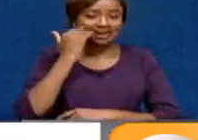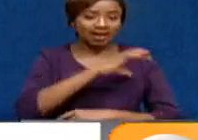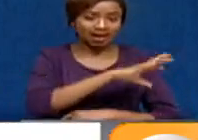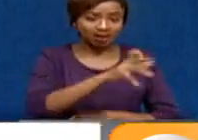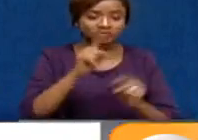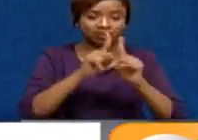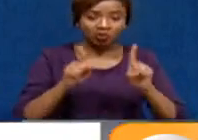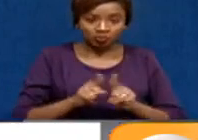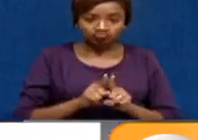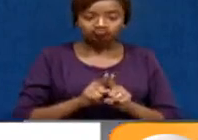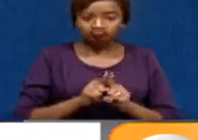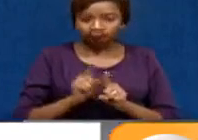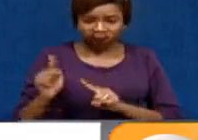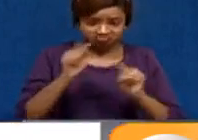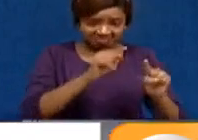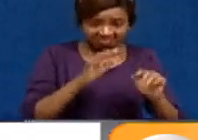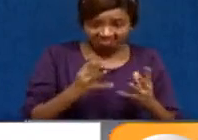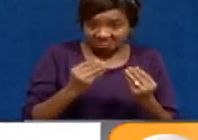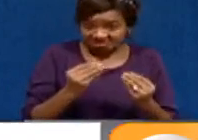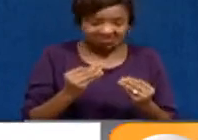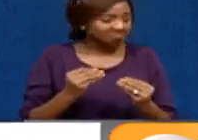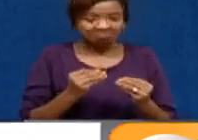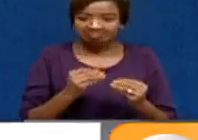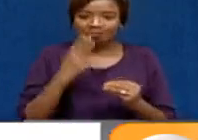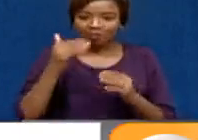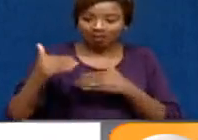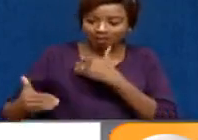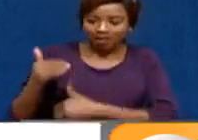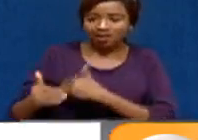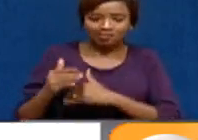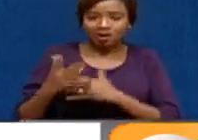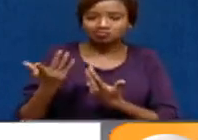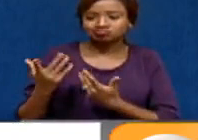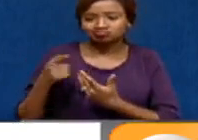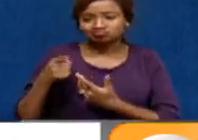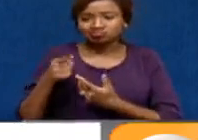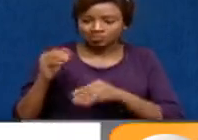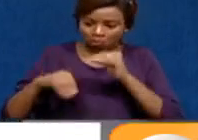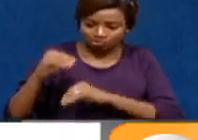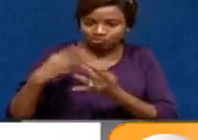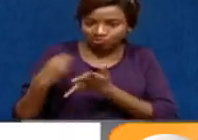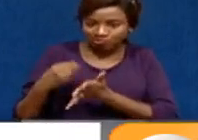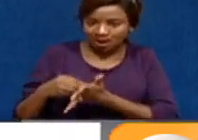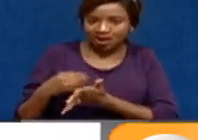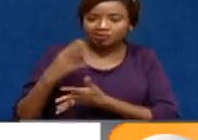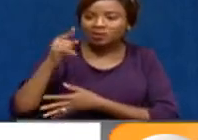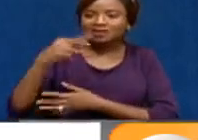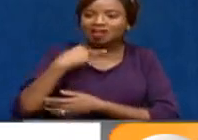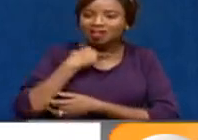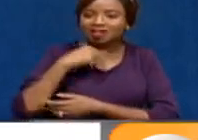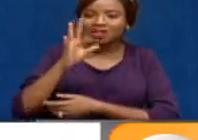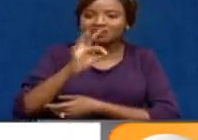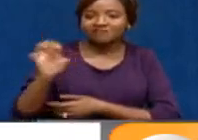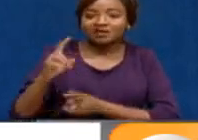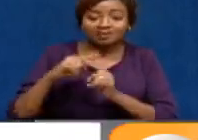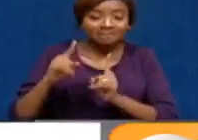to ensure that he met the reporting deadline. Joseph, who was almost locked out for lack of fees, is however still at risk of dropping